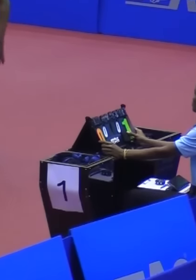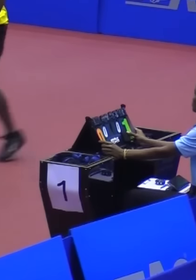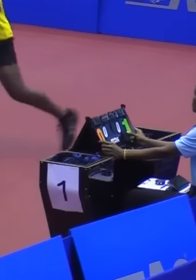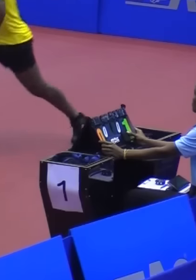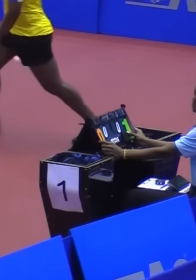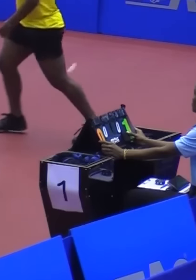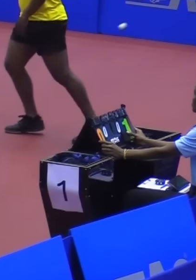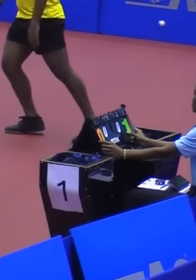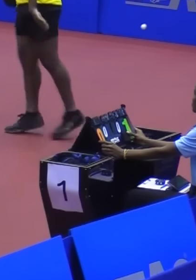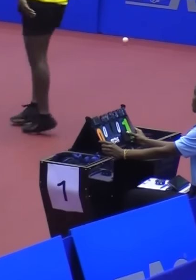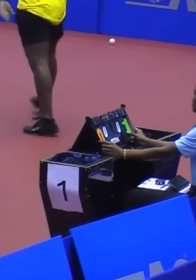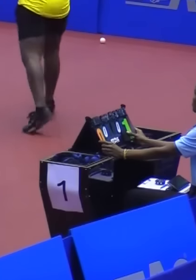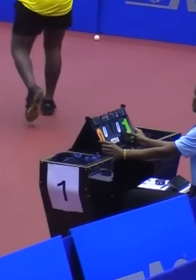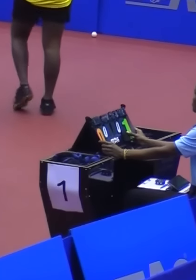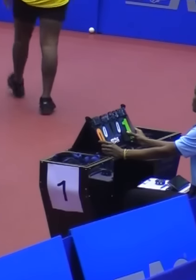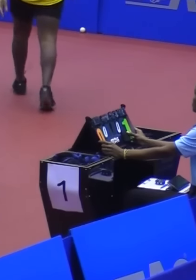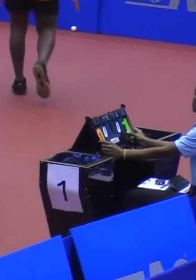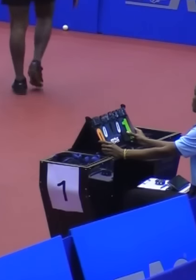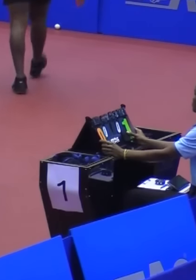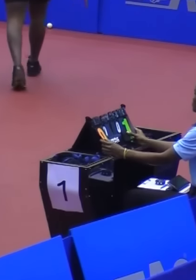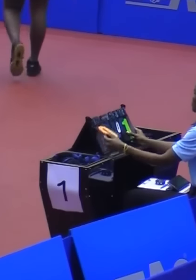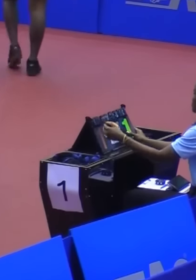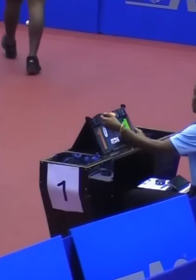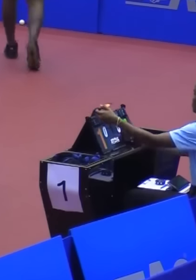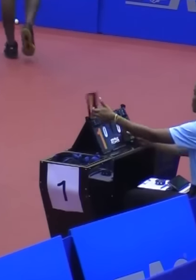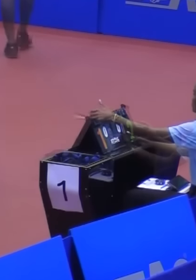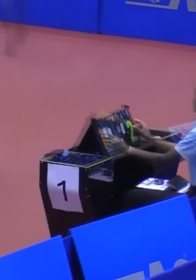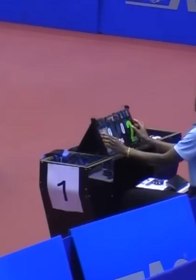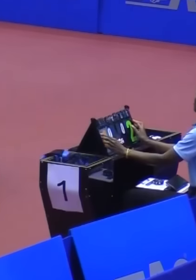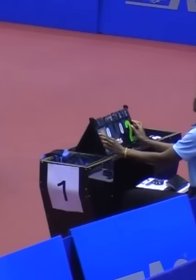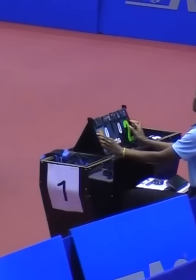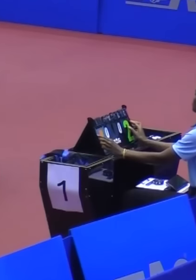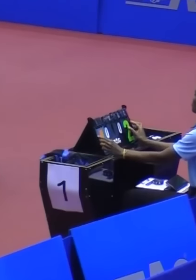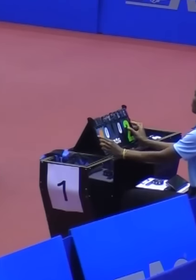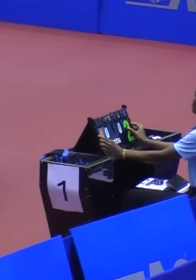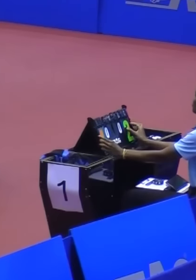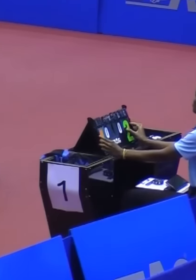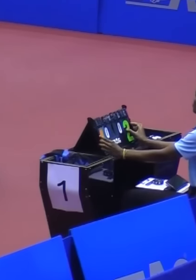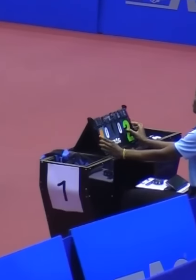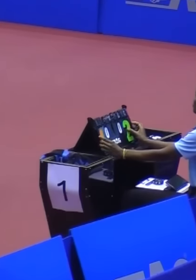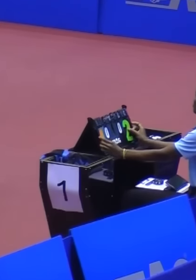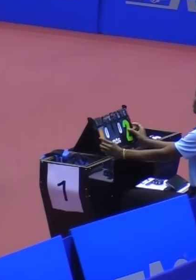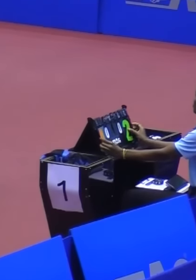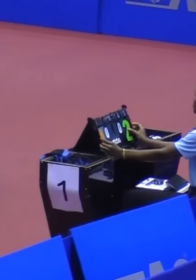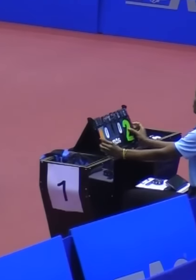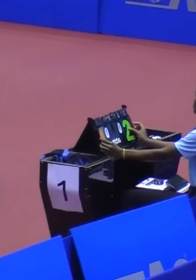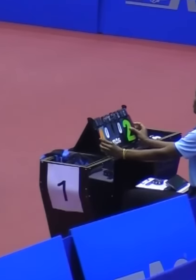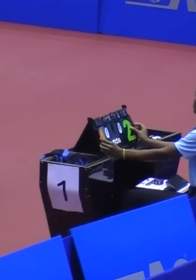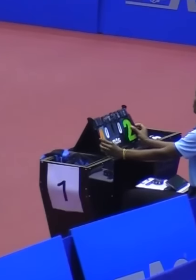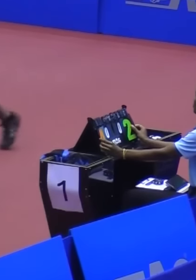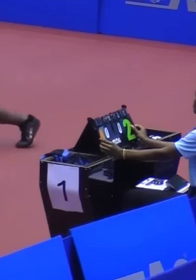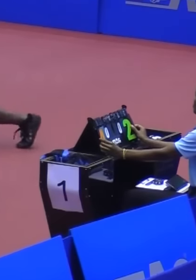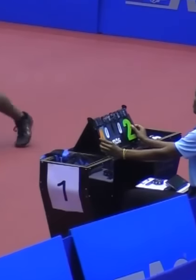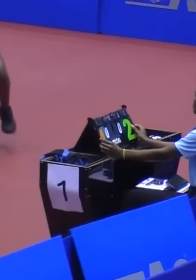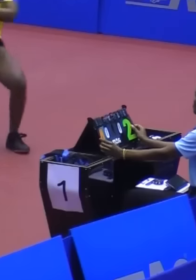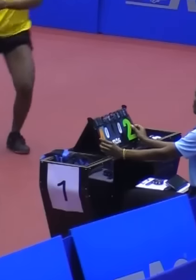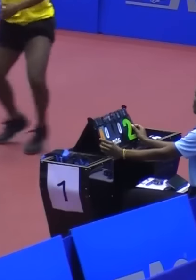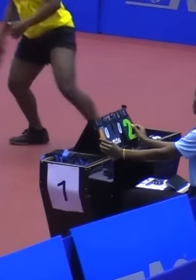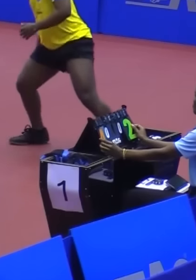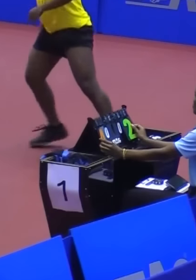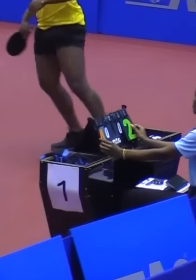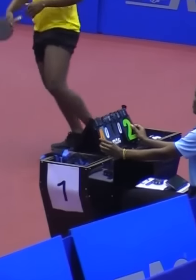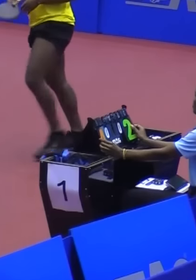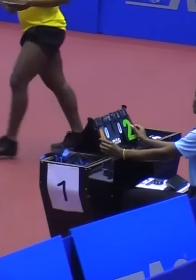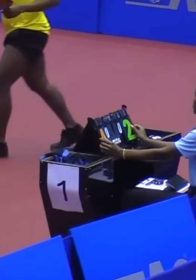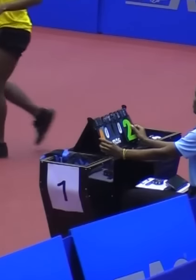well, good pace and power. Knight had no answer here. But Knight started to shine bright like daylight. That